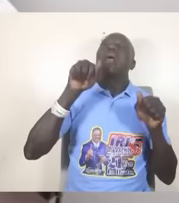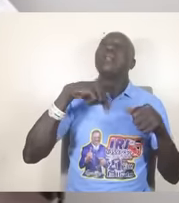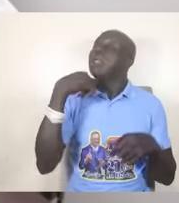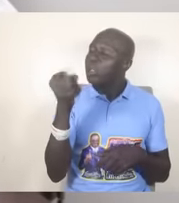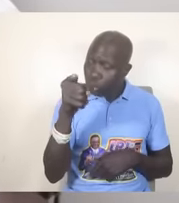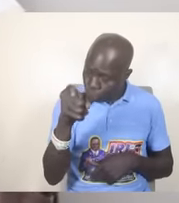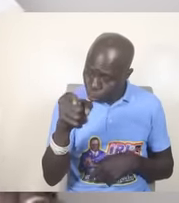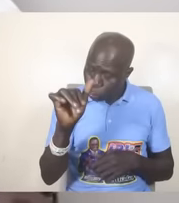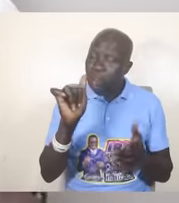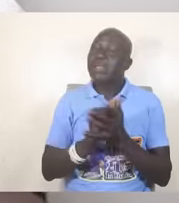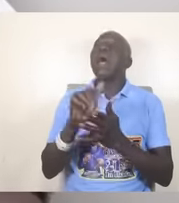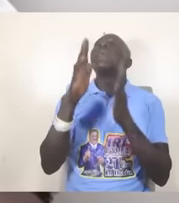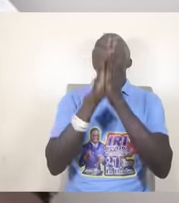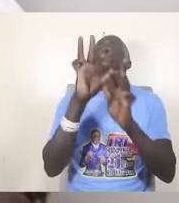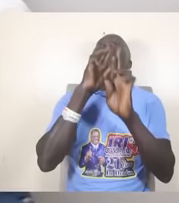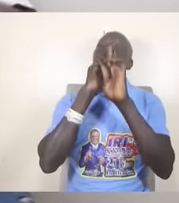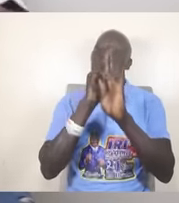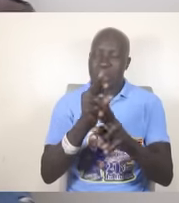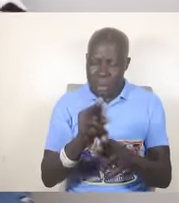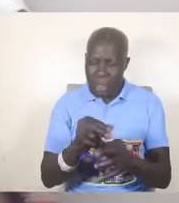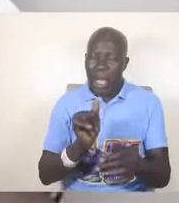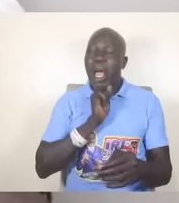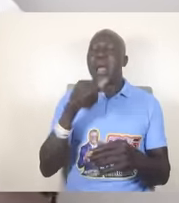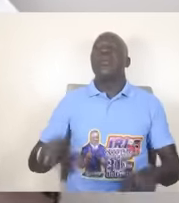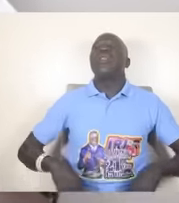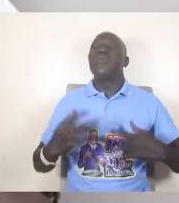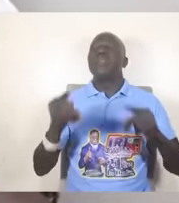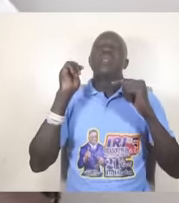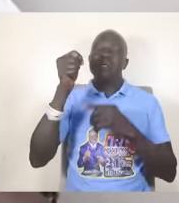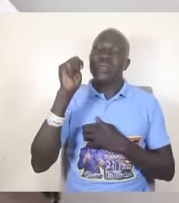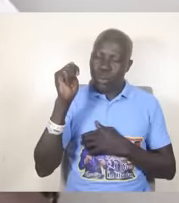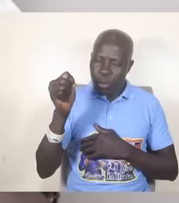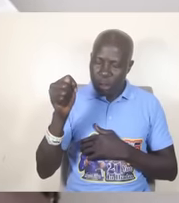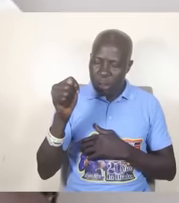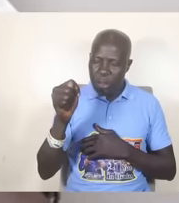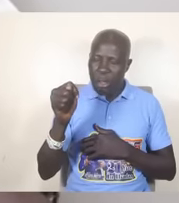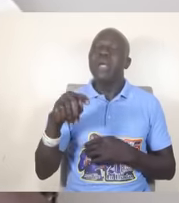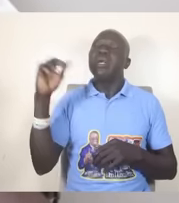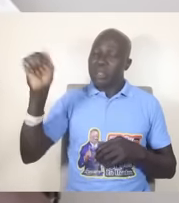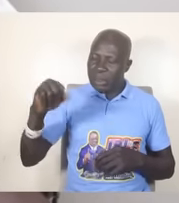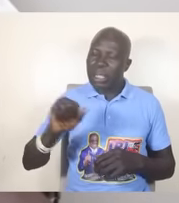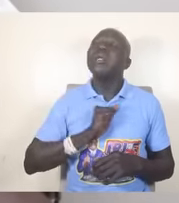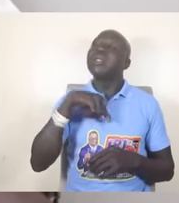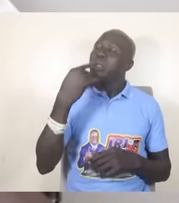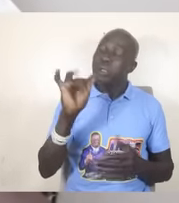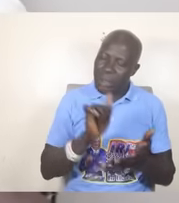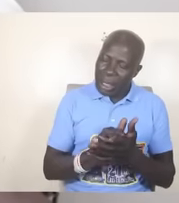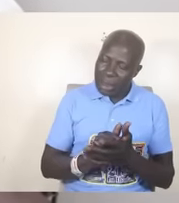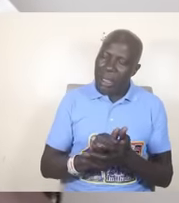And one that can tell me. Prayer is always answered. I'm giving testimony. Tell you that. Prayer is